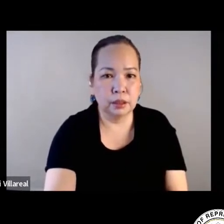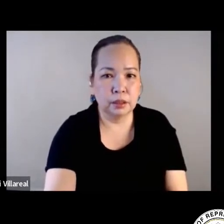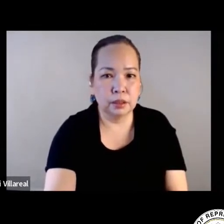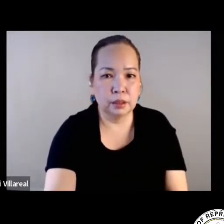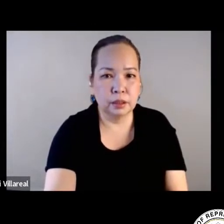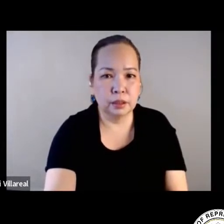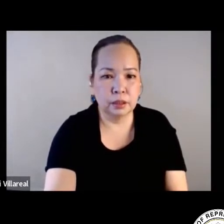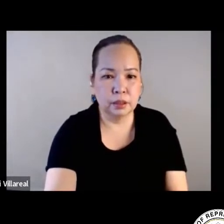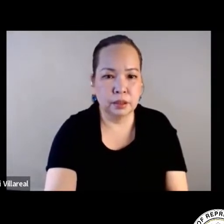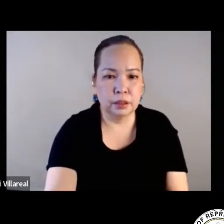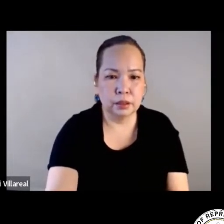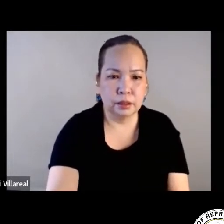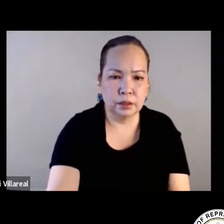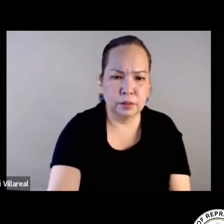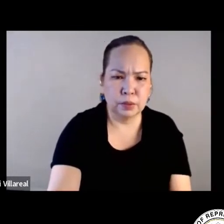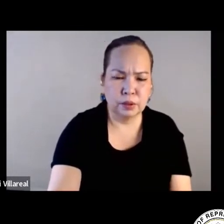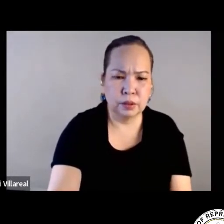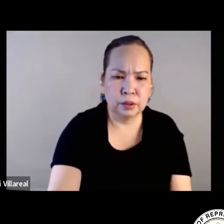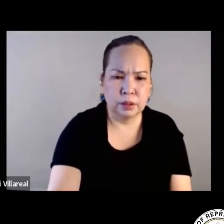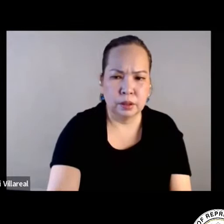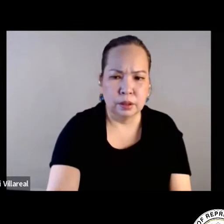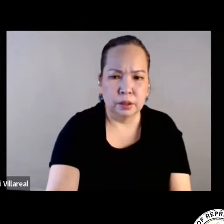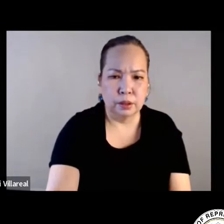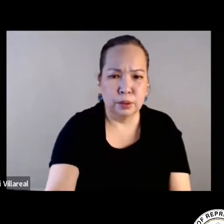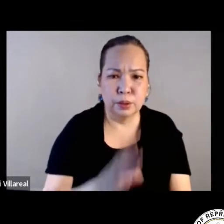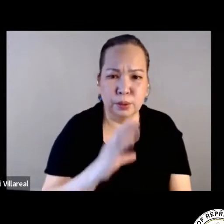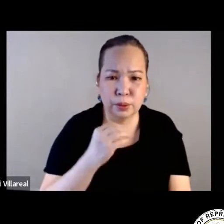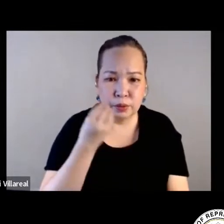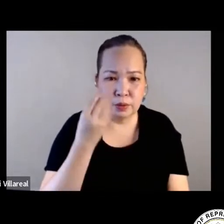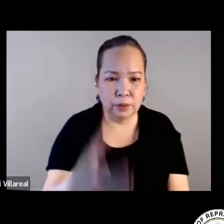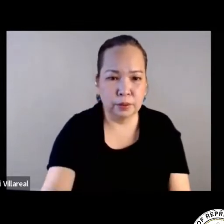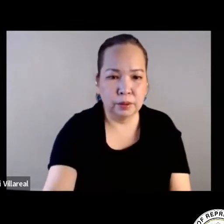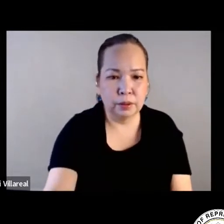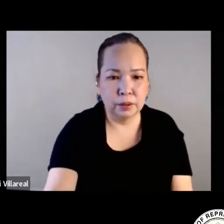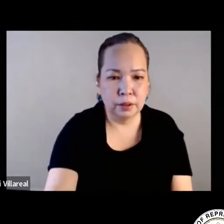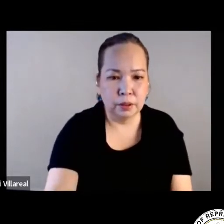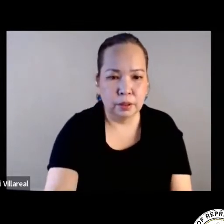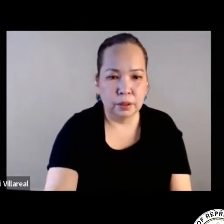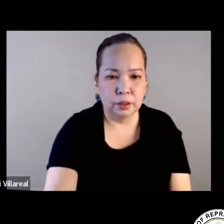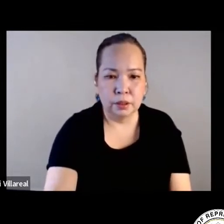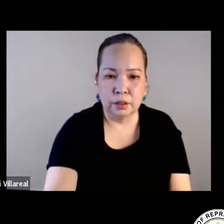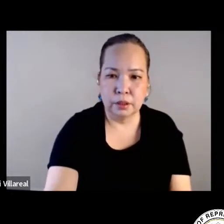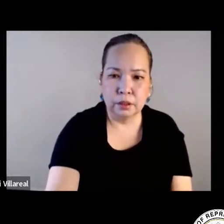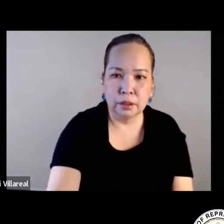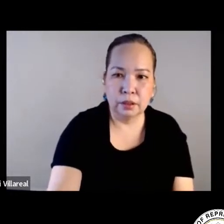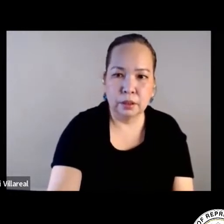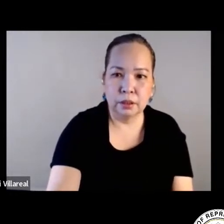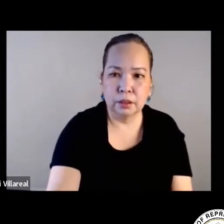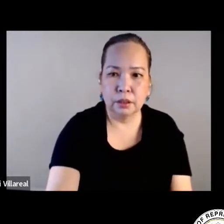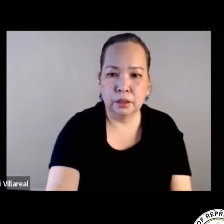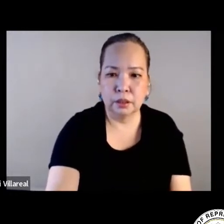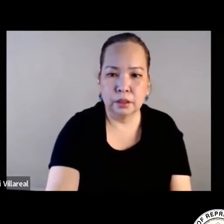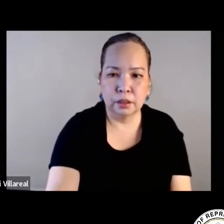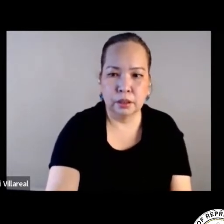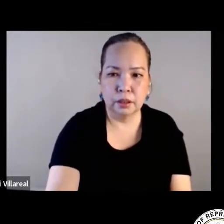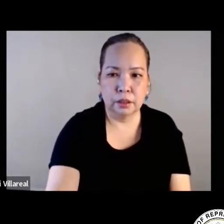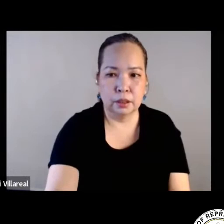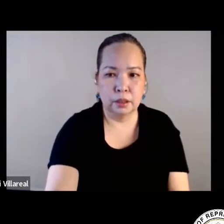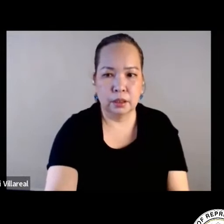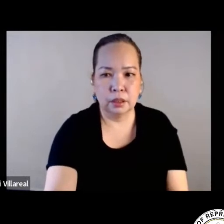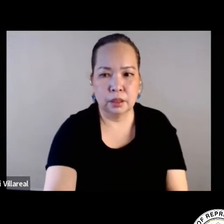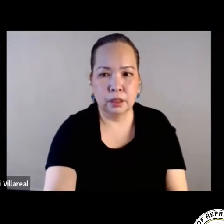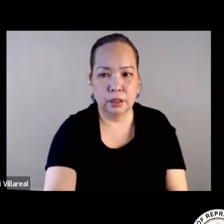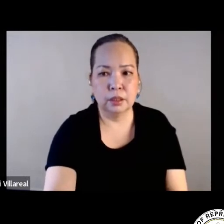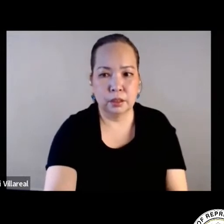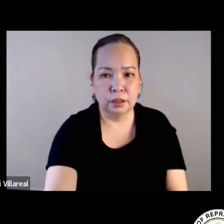Information Legislative Service. And here is the message, Mr. Chairman. Sino ang present?